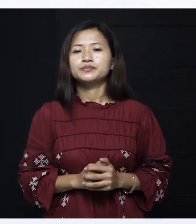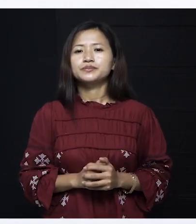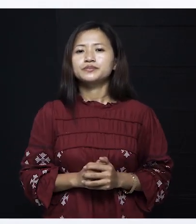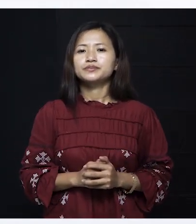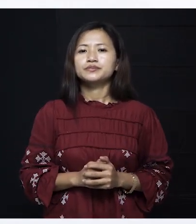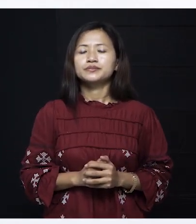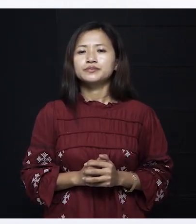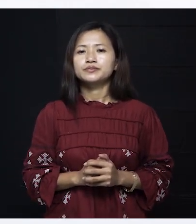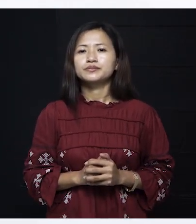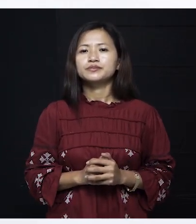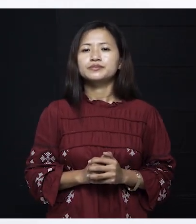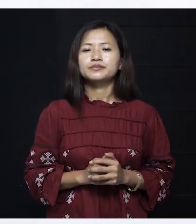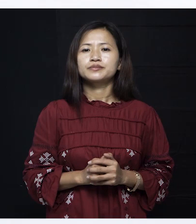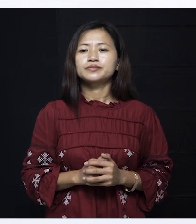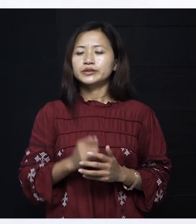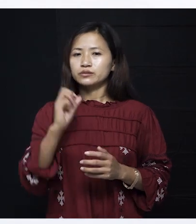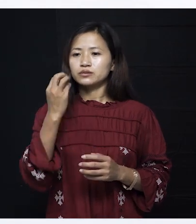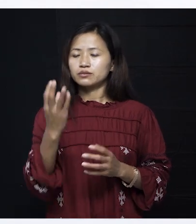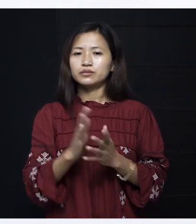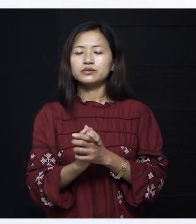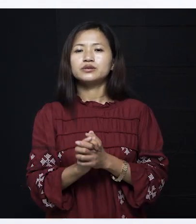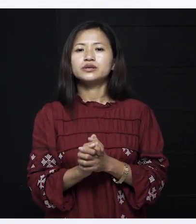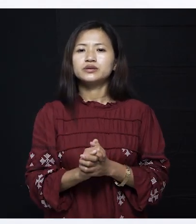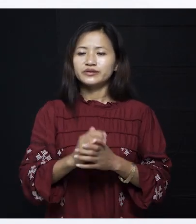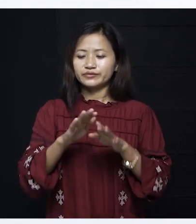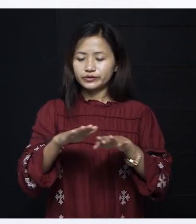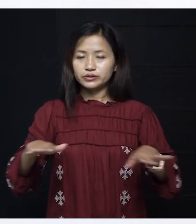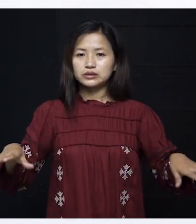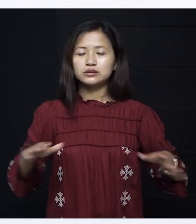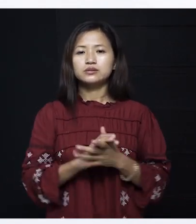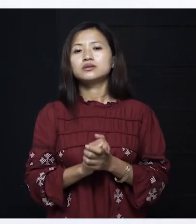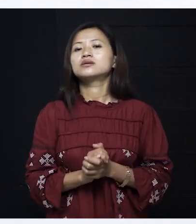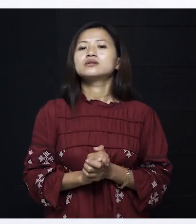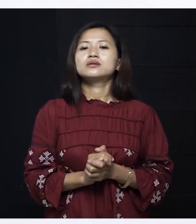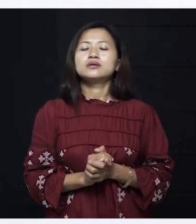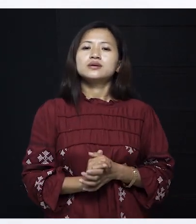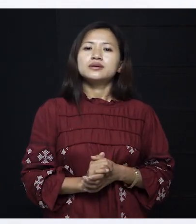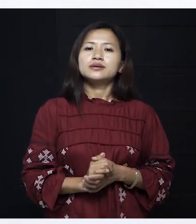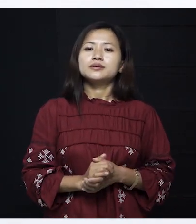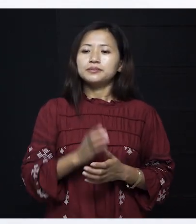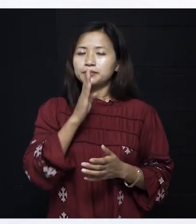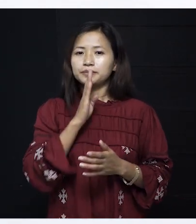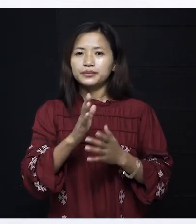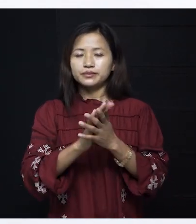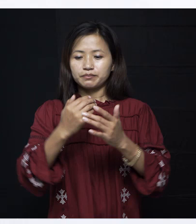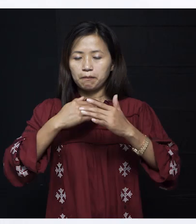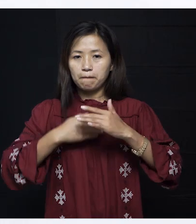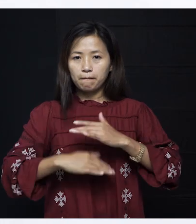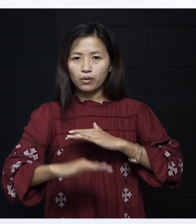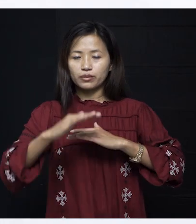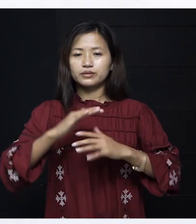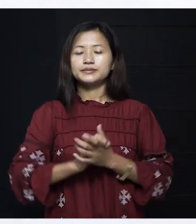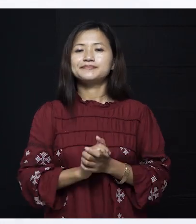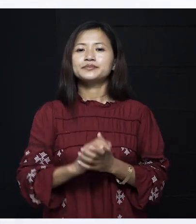Birth means we are talking about the number of children, okay? The number of children being born. So